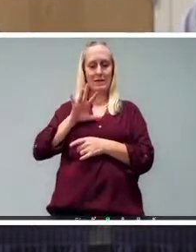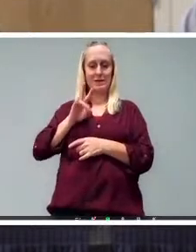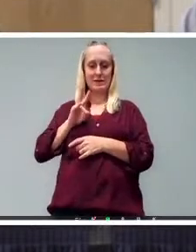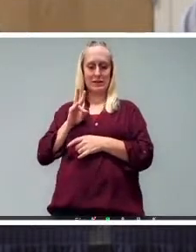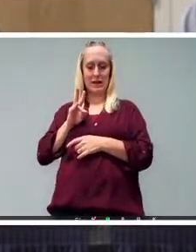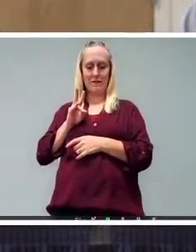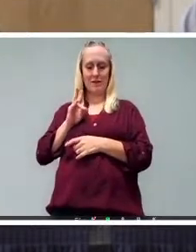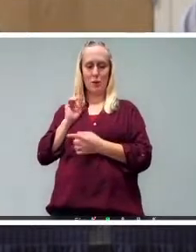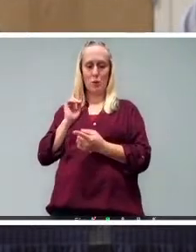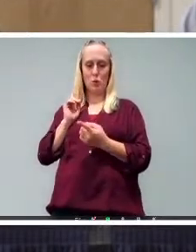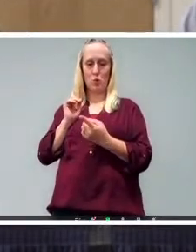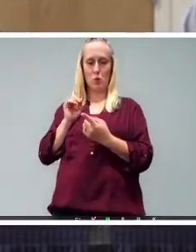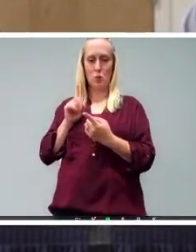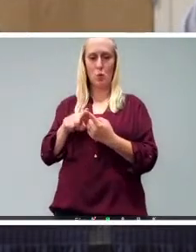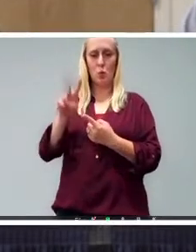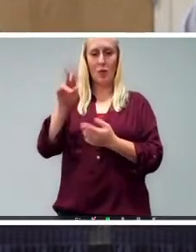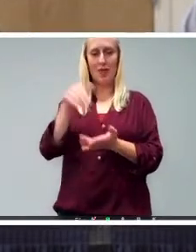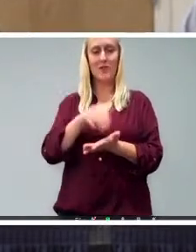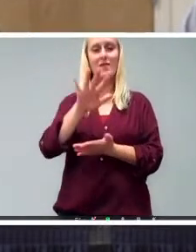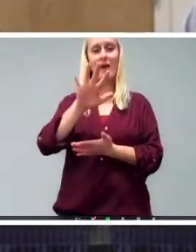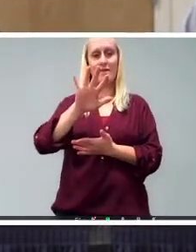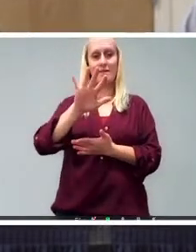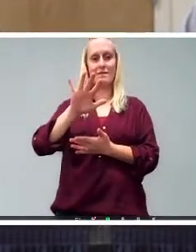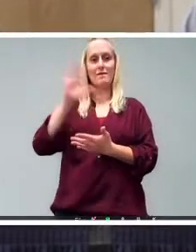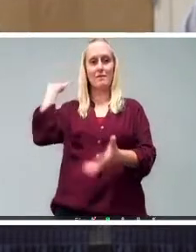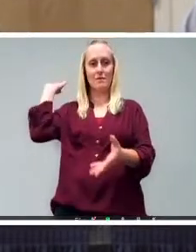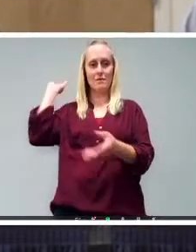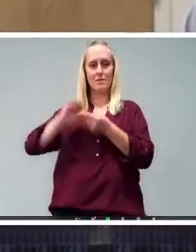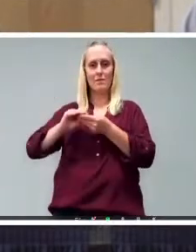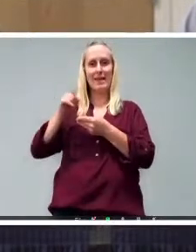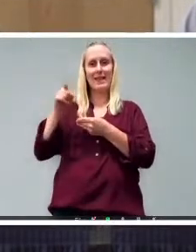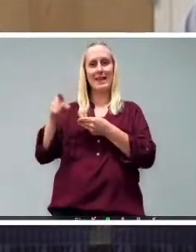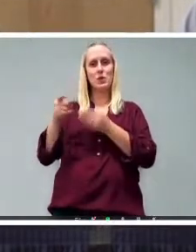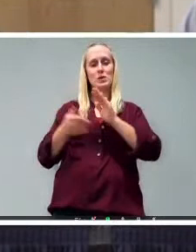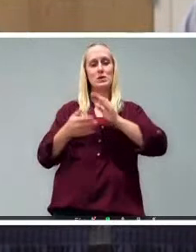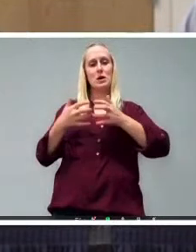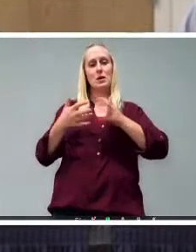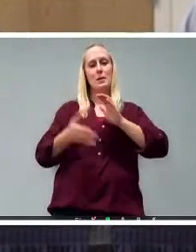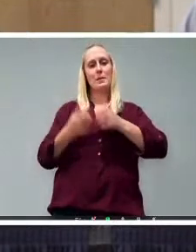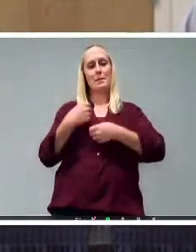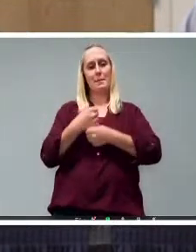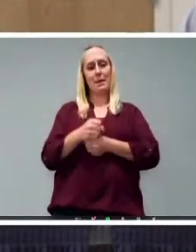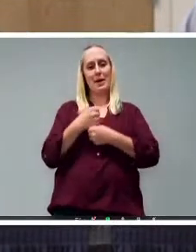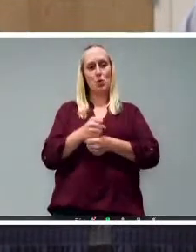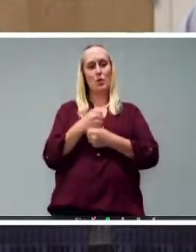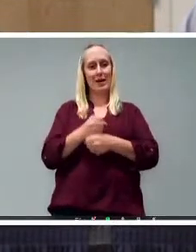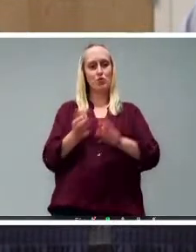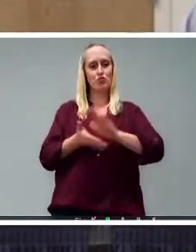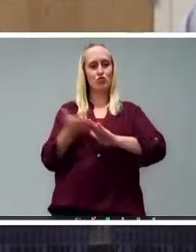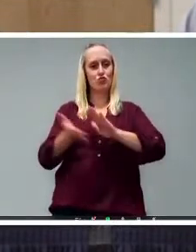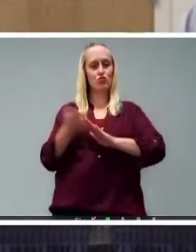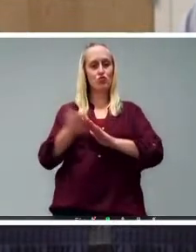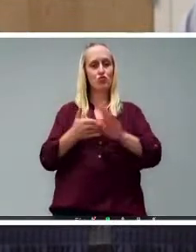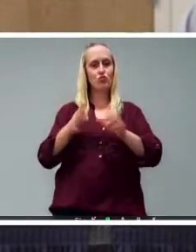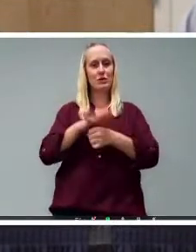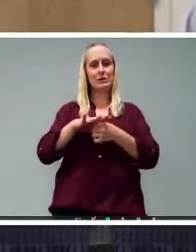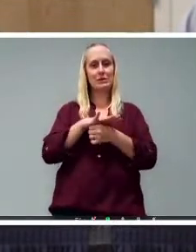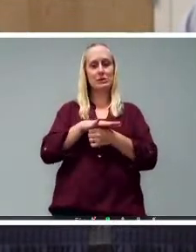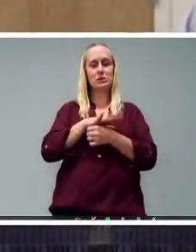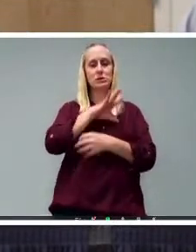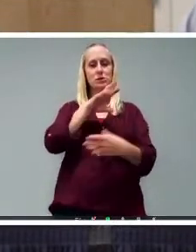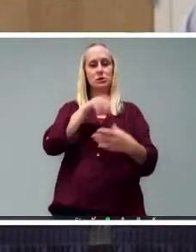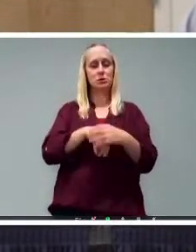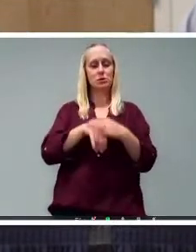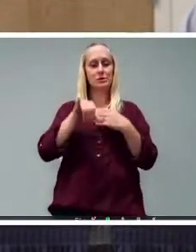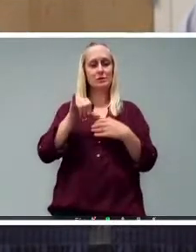about 2005, where this was a manufacturing site. And part of the manufacturing that